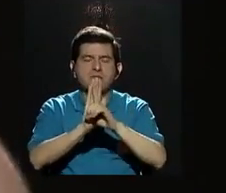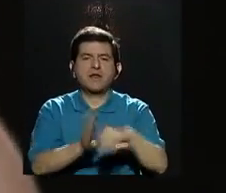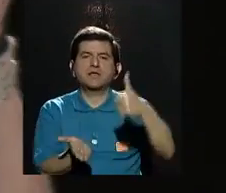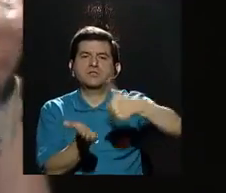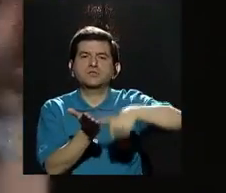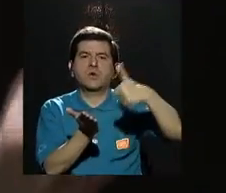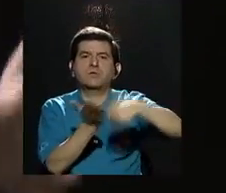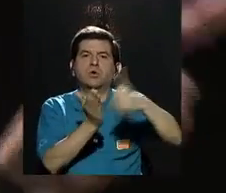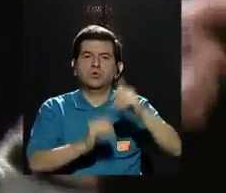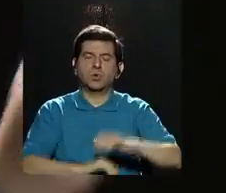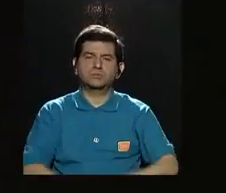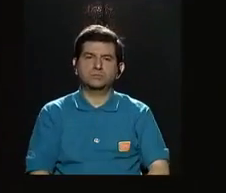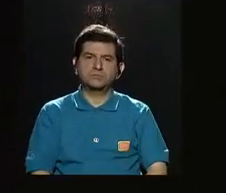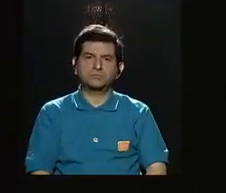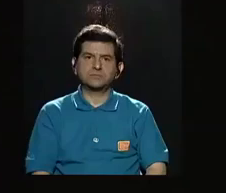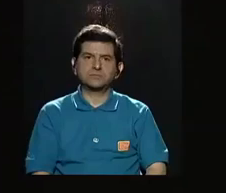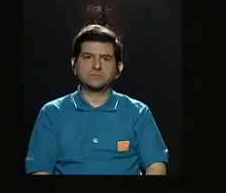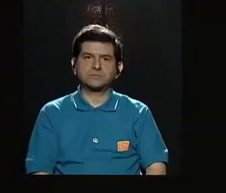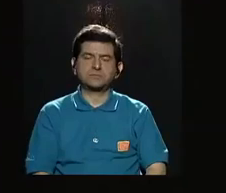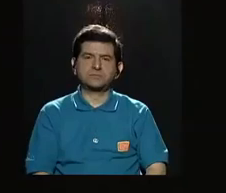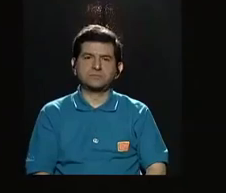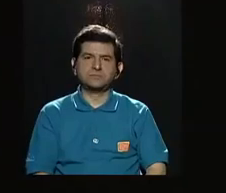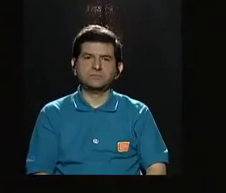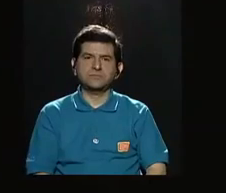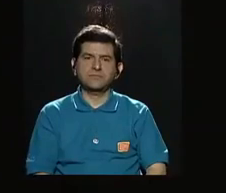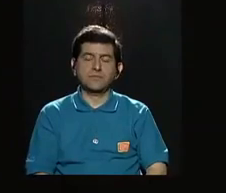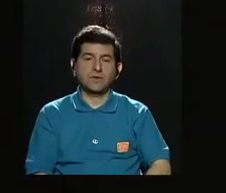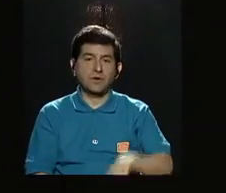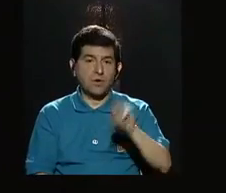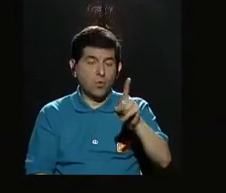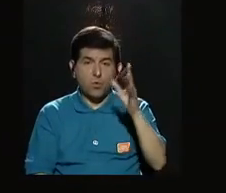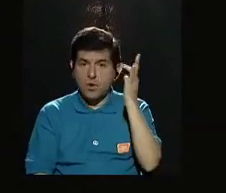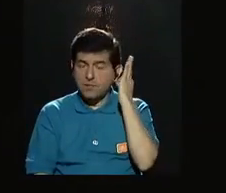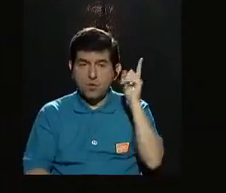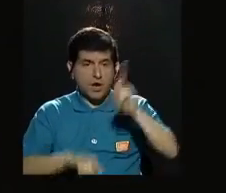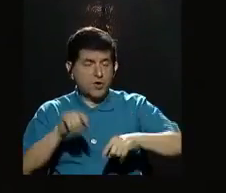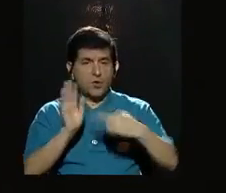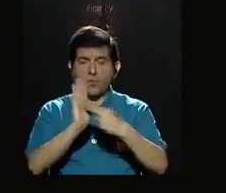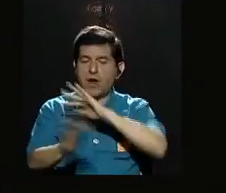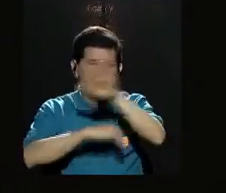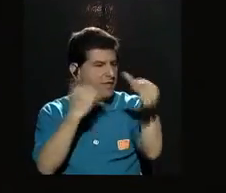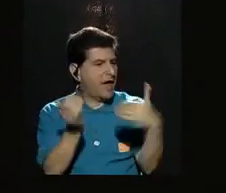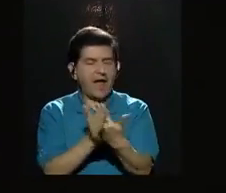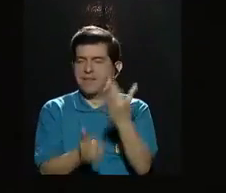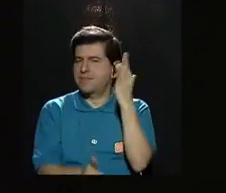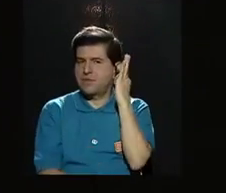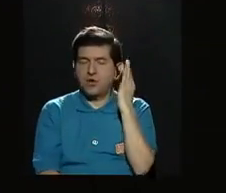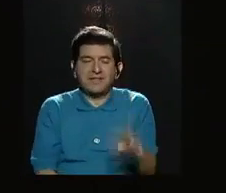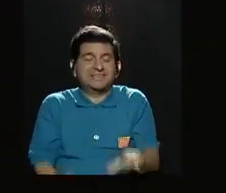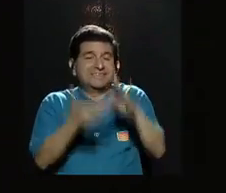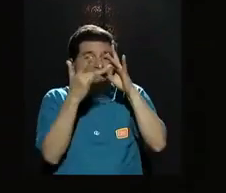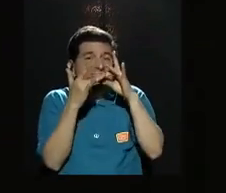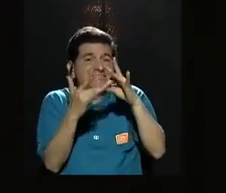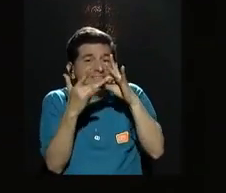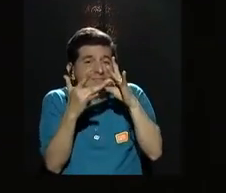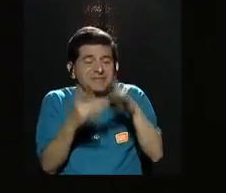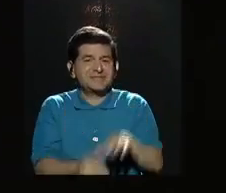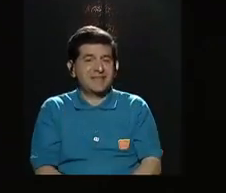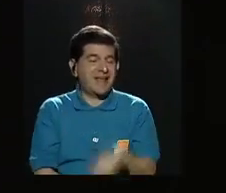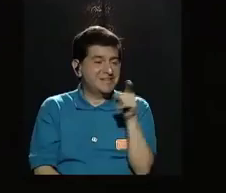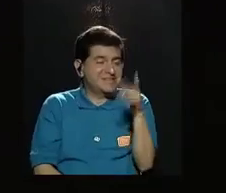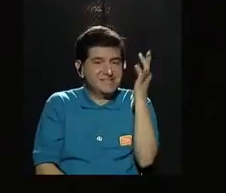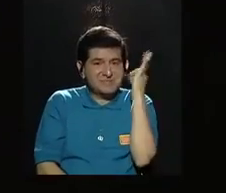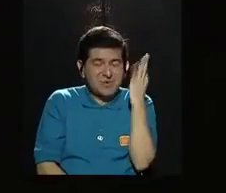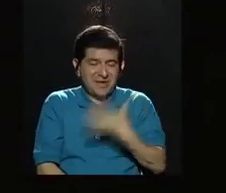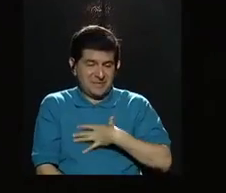One woman cannot stand in for all women, especially if that one woman is white